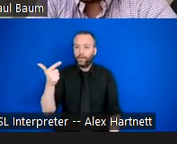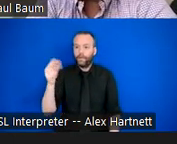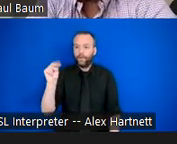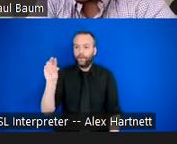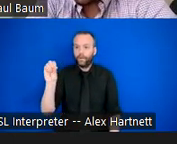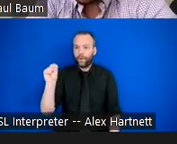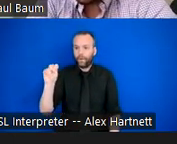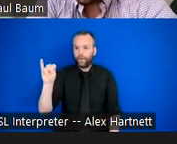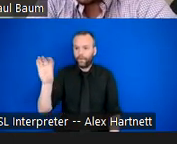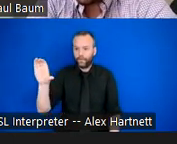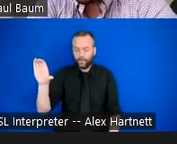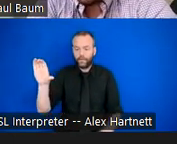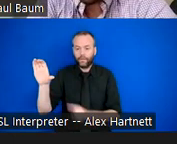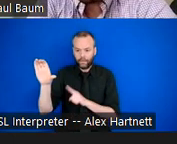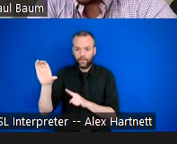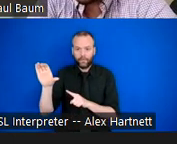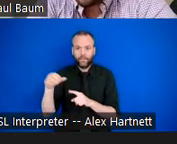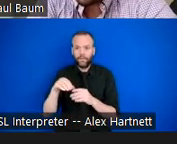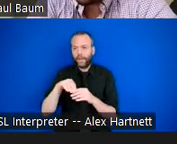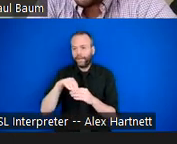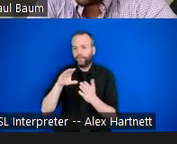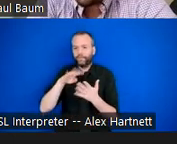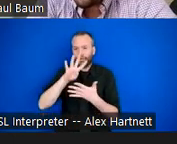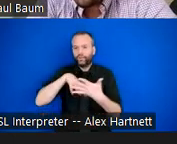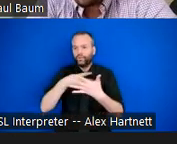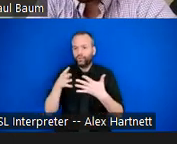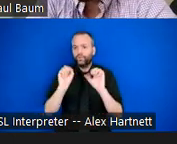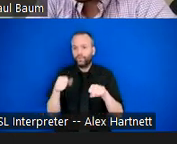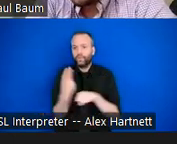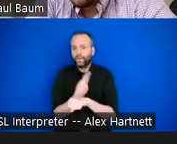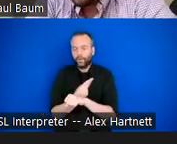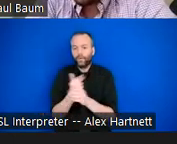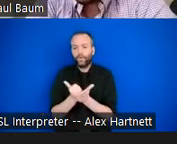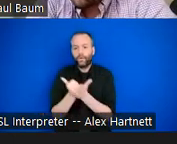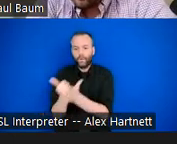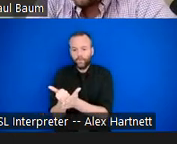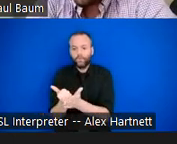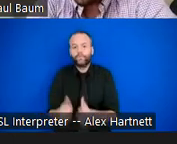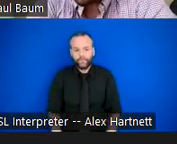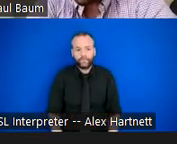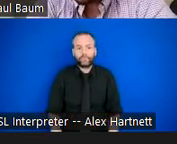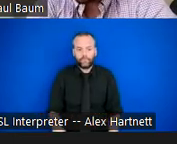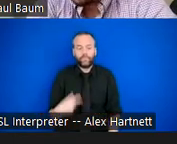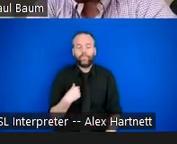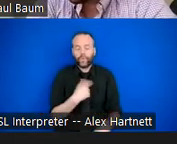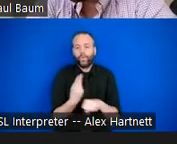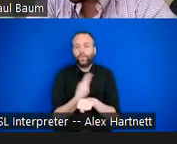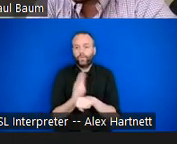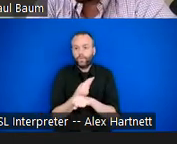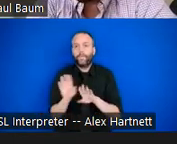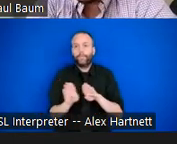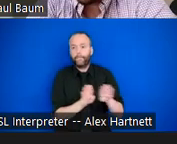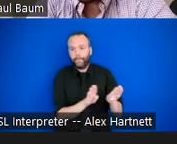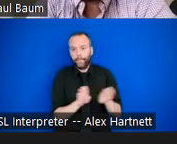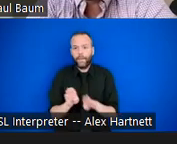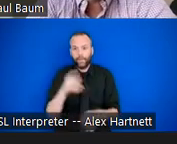Family Acceptance Project talks about trauma-focused cognitive behavioral therapy as being a leader as well. And there are quite a